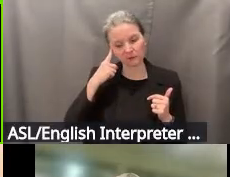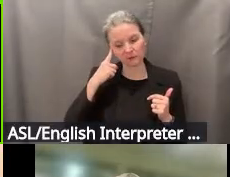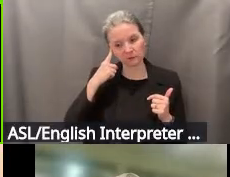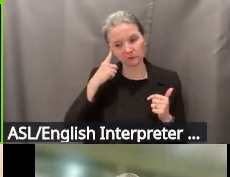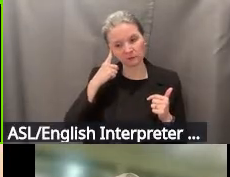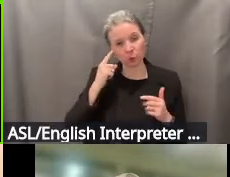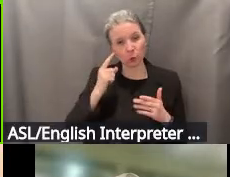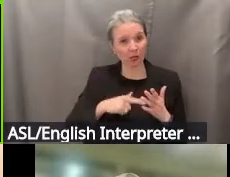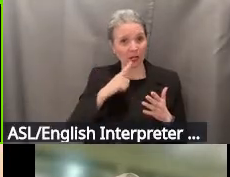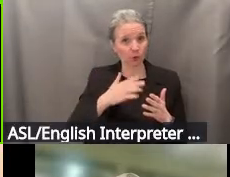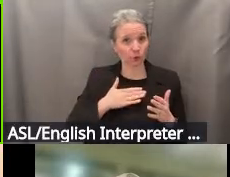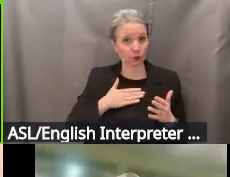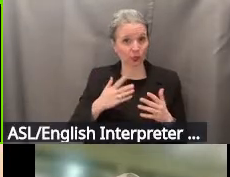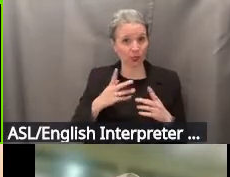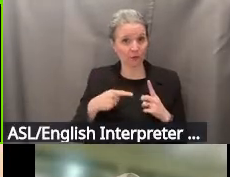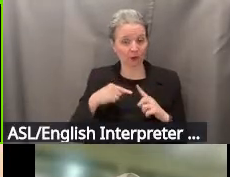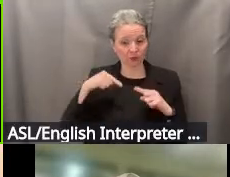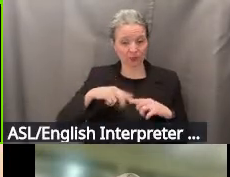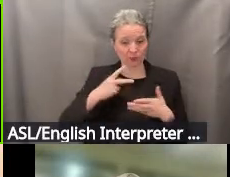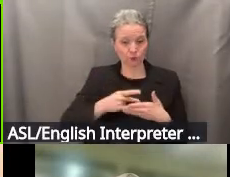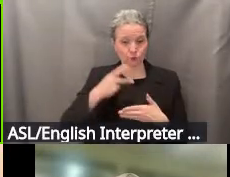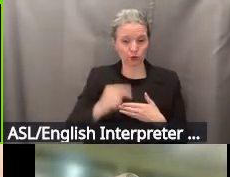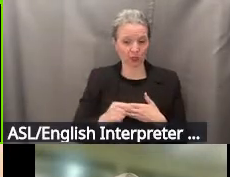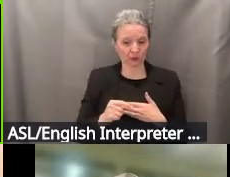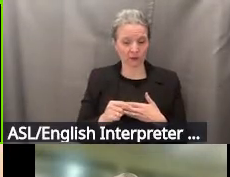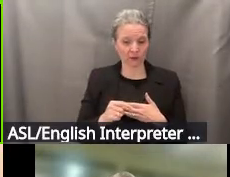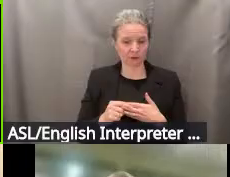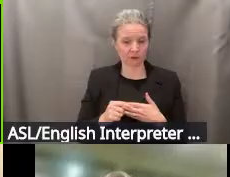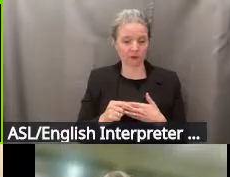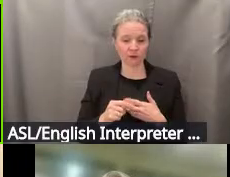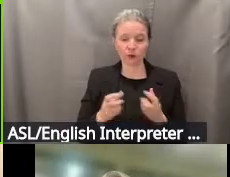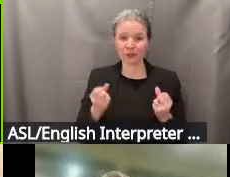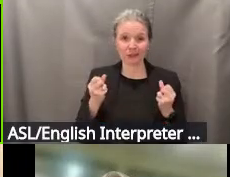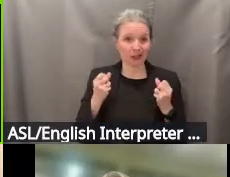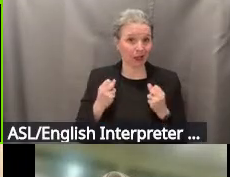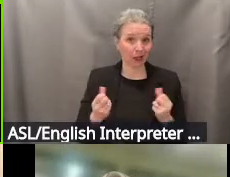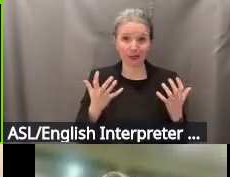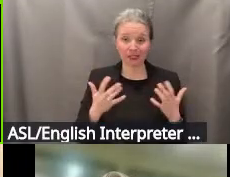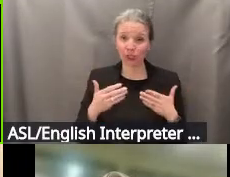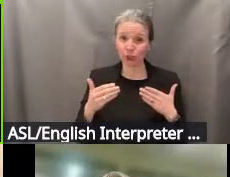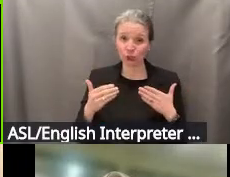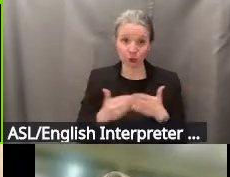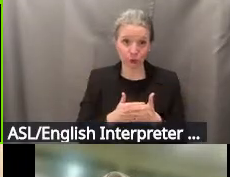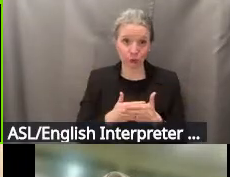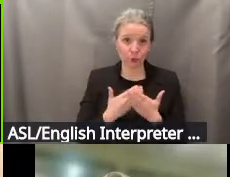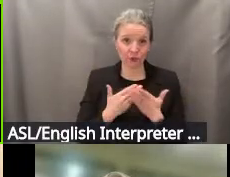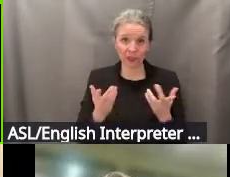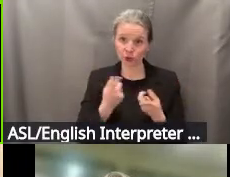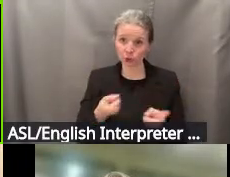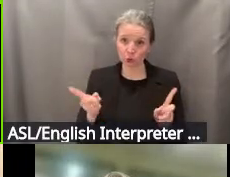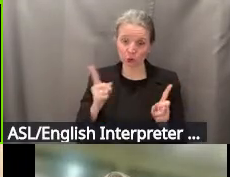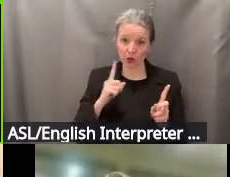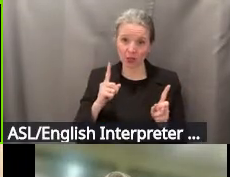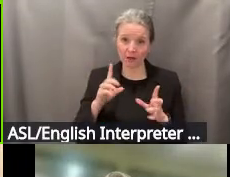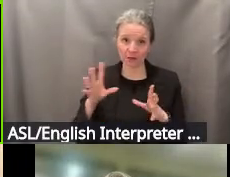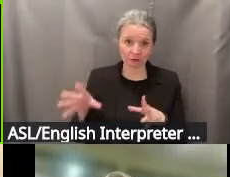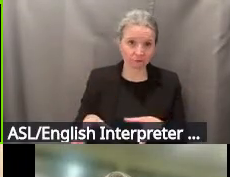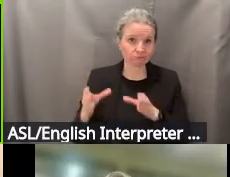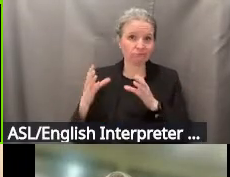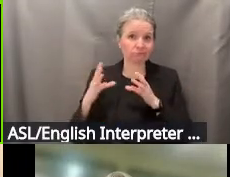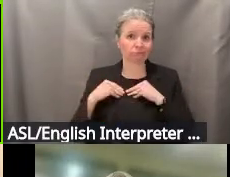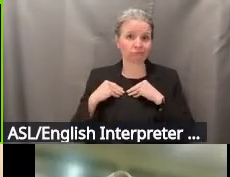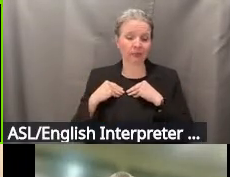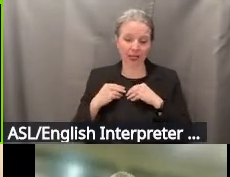what I've really appreciated about this project is just how many new things you all have taken on and built